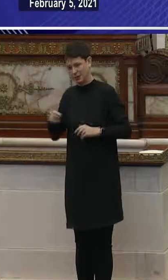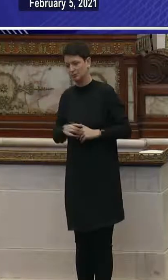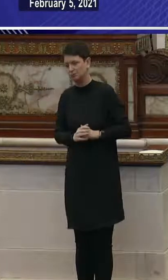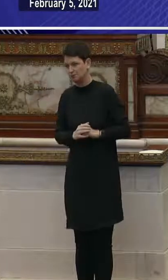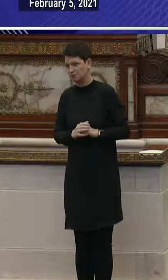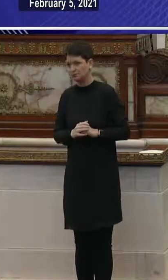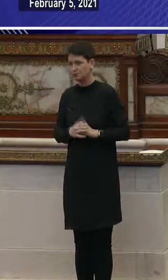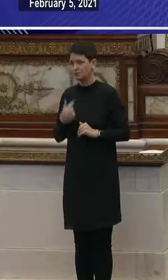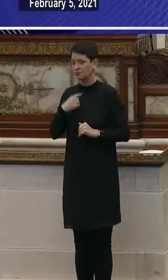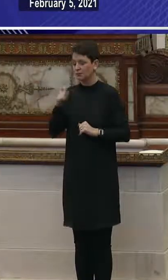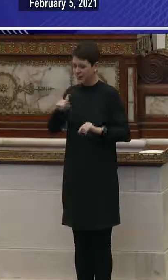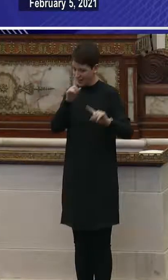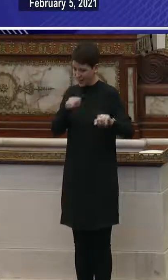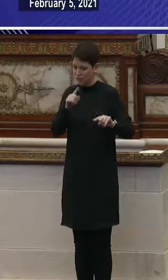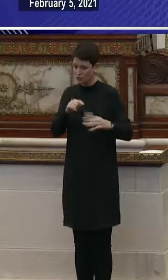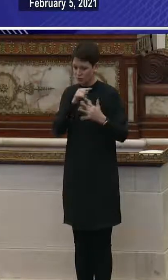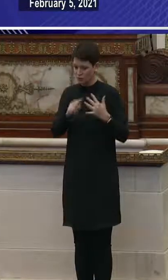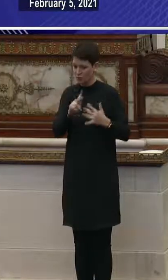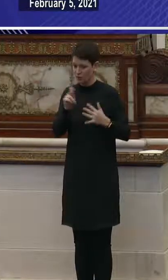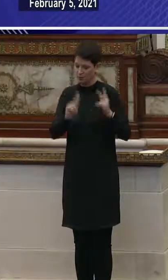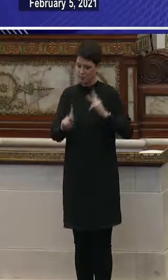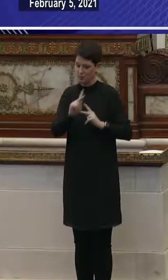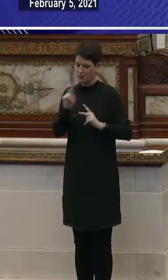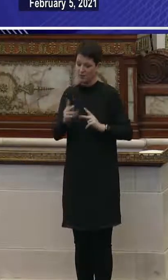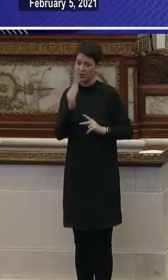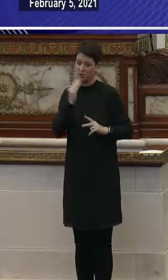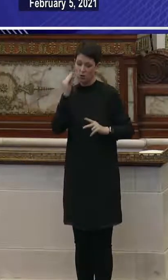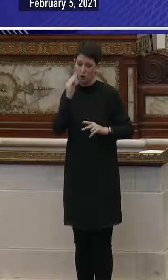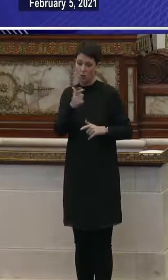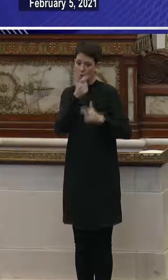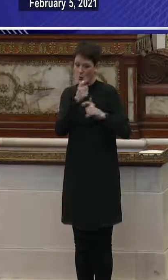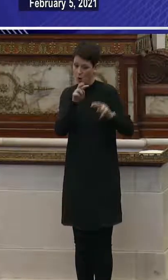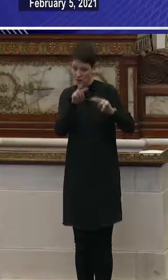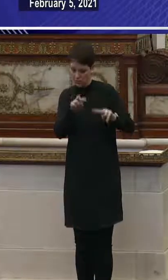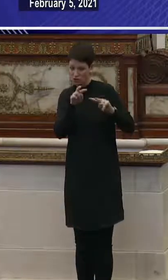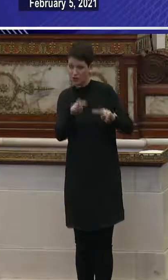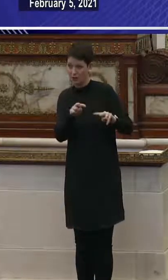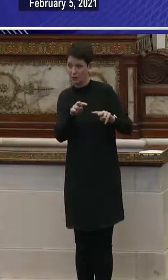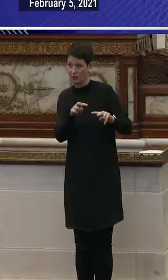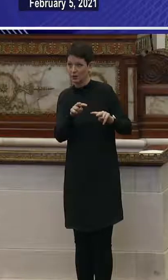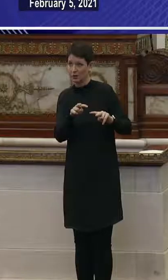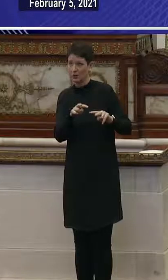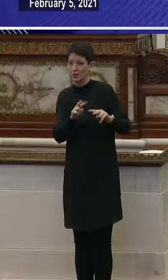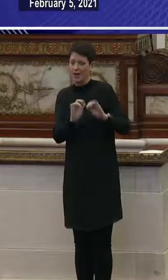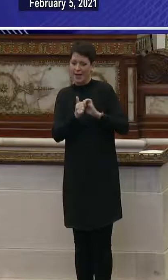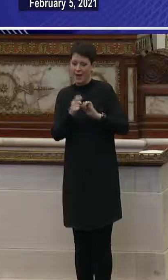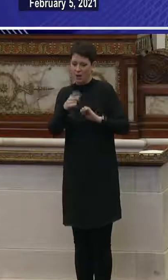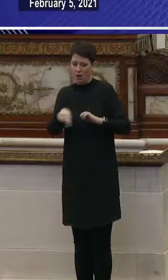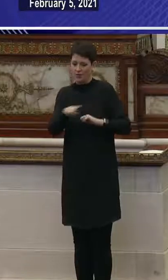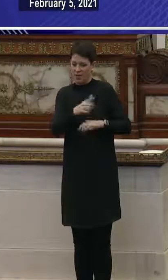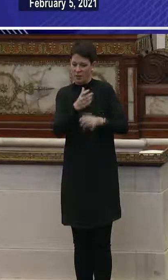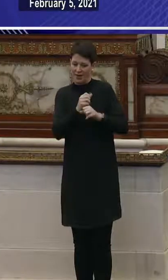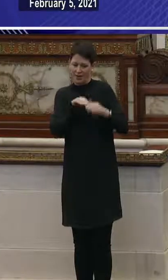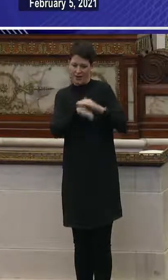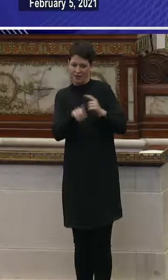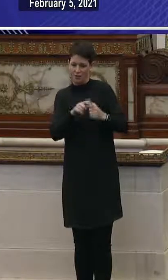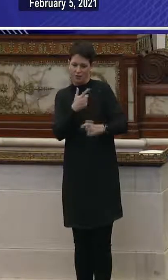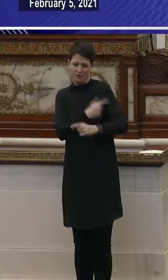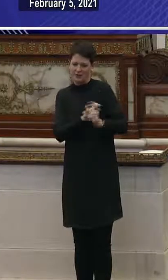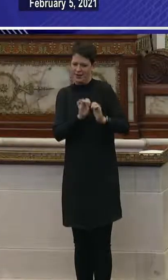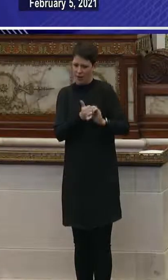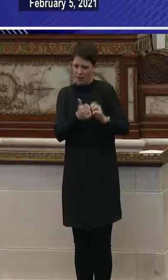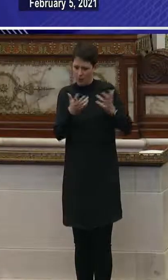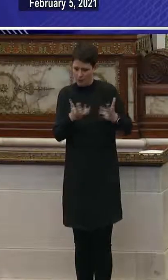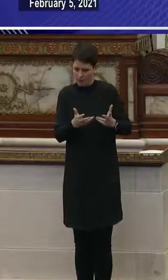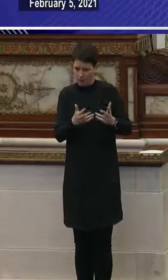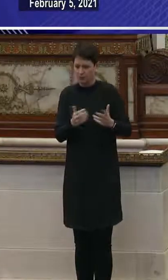so I need answers for the Philadelphians who are home right now watching about how and wondering how they are going to get access to their vaccines.